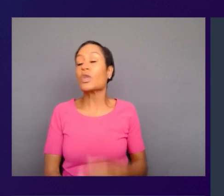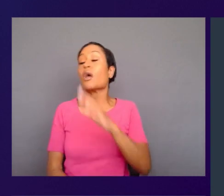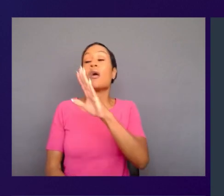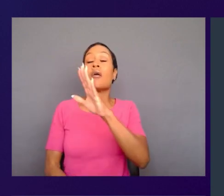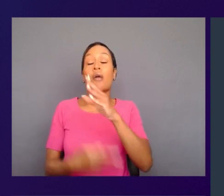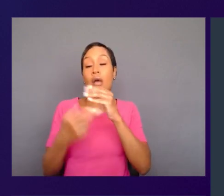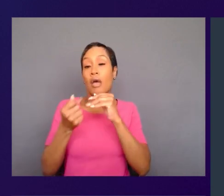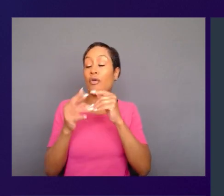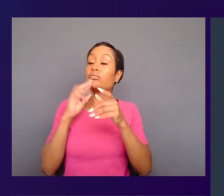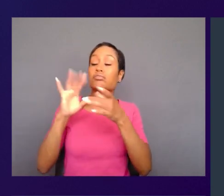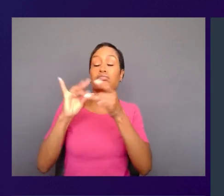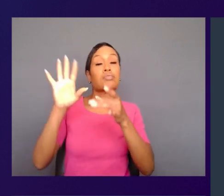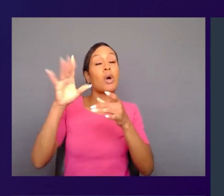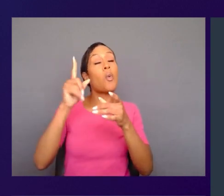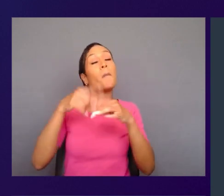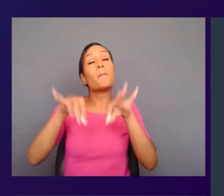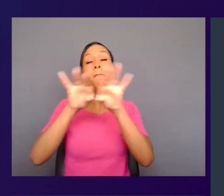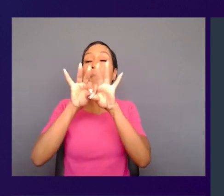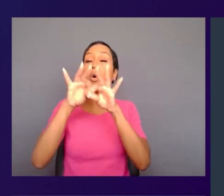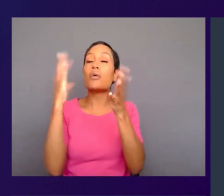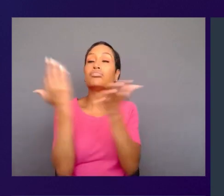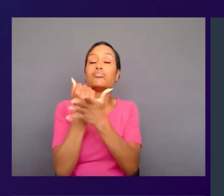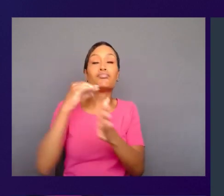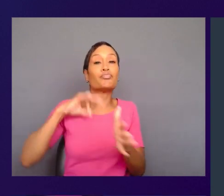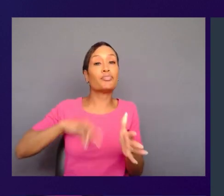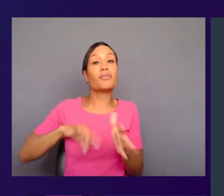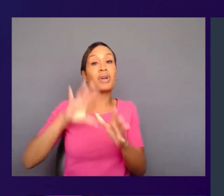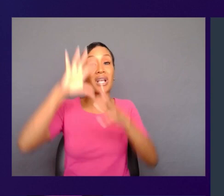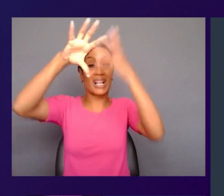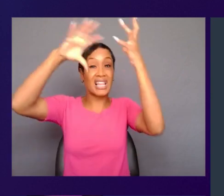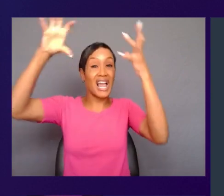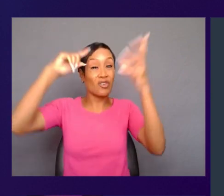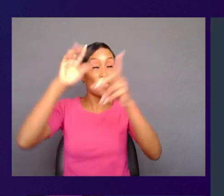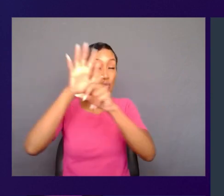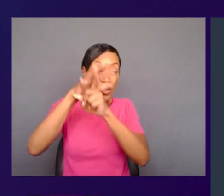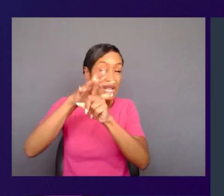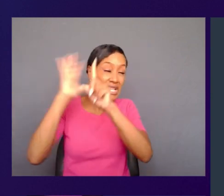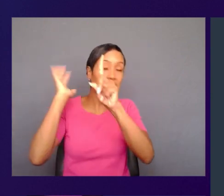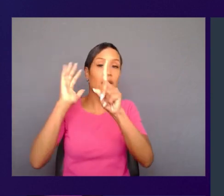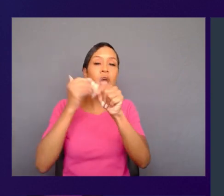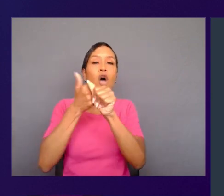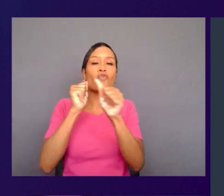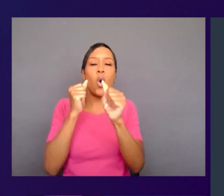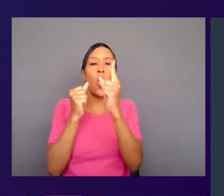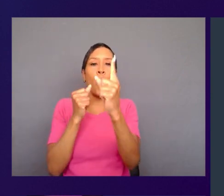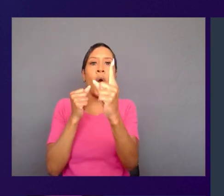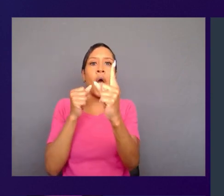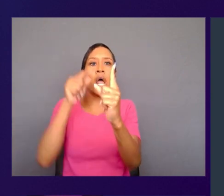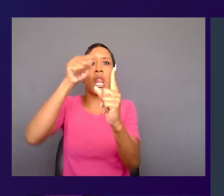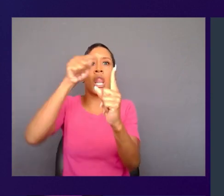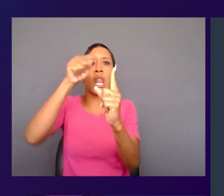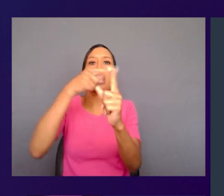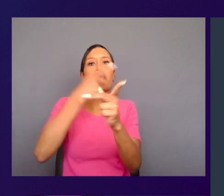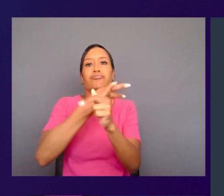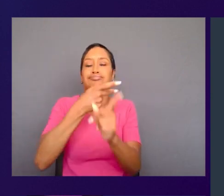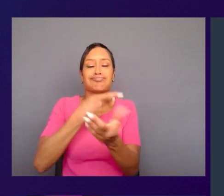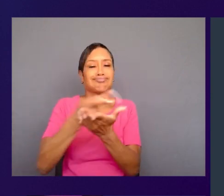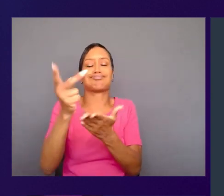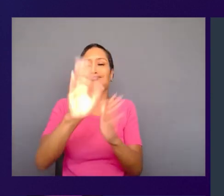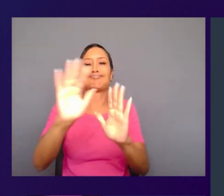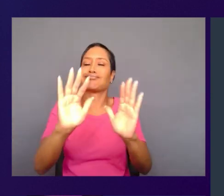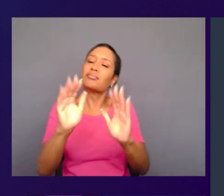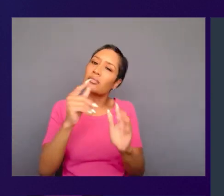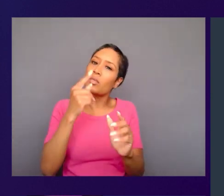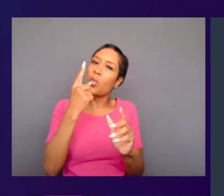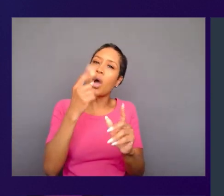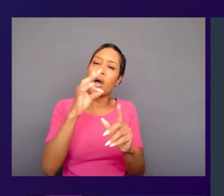most important advantages of the cloud when it comes to resiliency is the avoidance of a single point of failure in your physical infrastructure. It's one of the